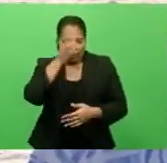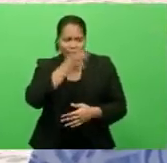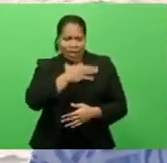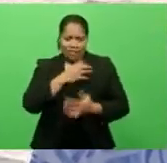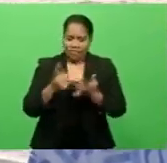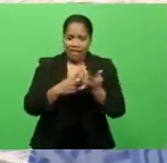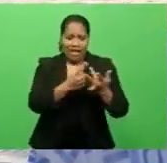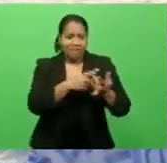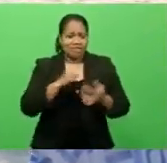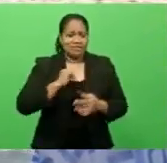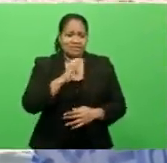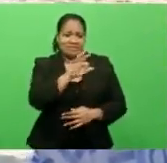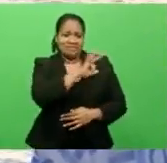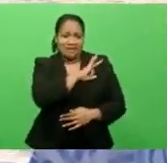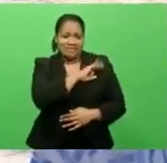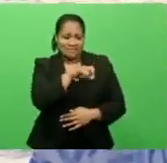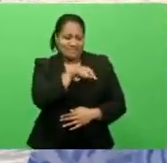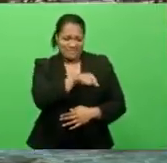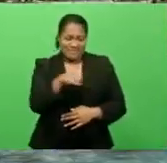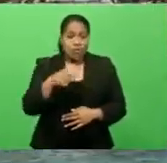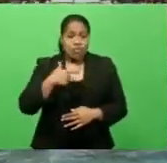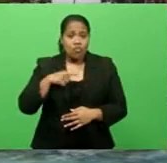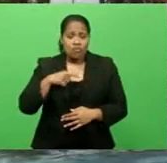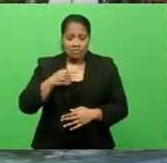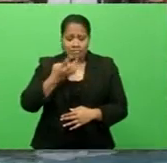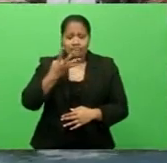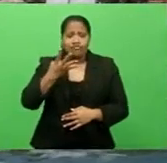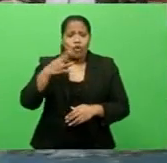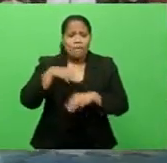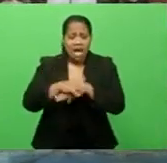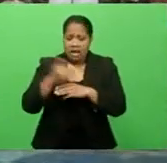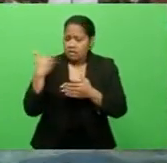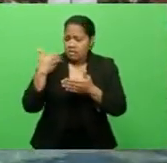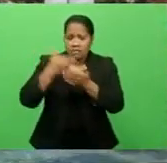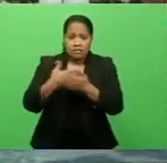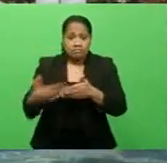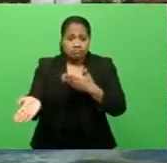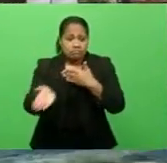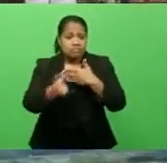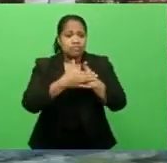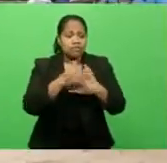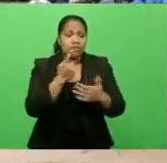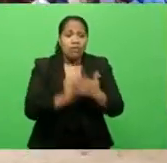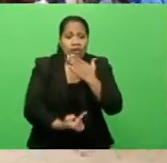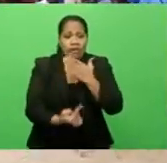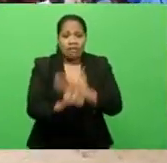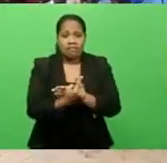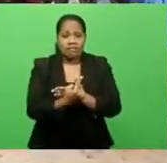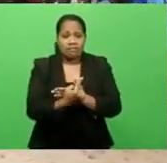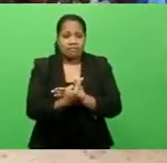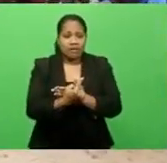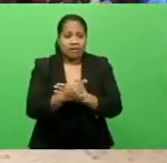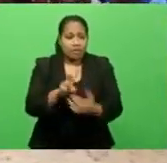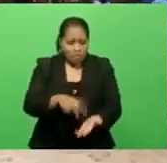and the host, because after 4 months, of closure, and to be able to, stand on the beach and